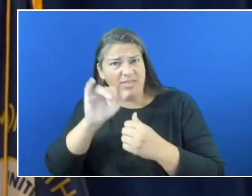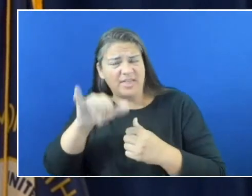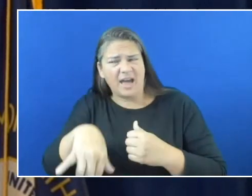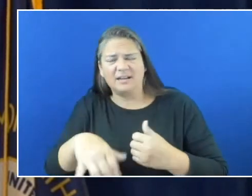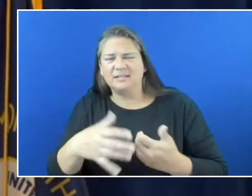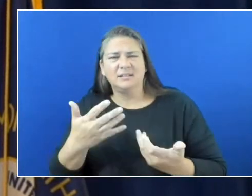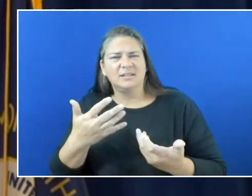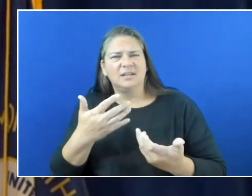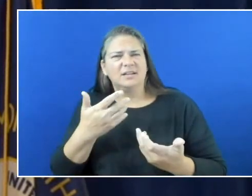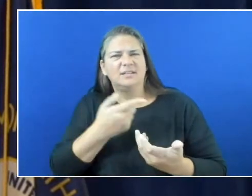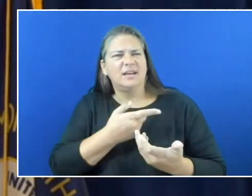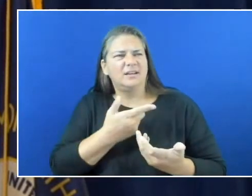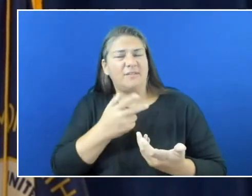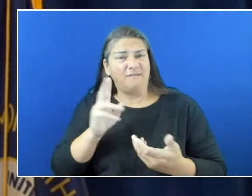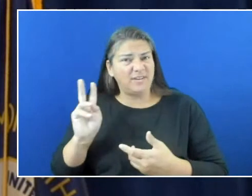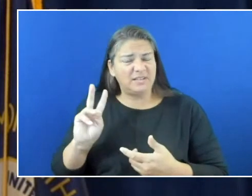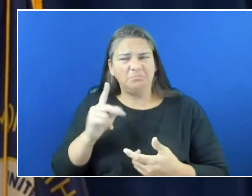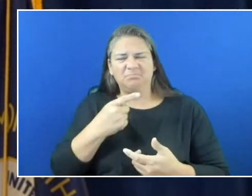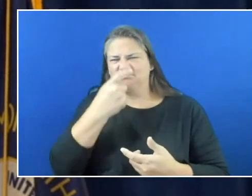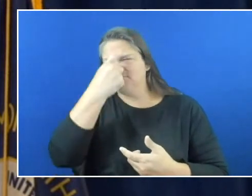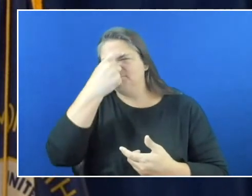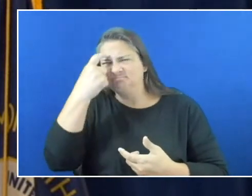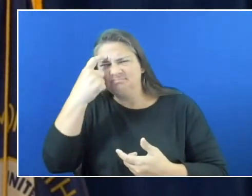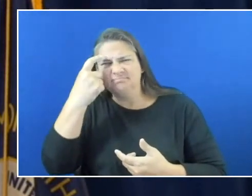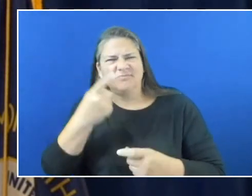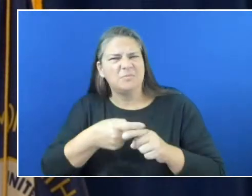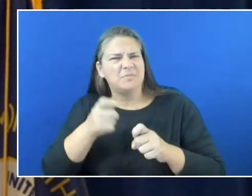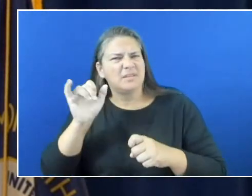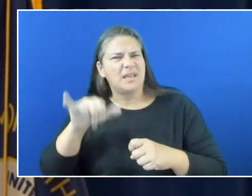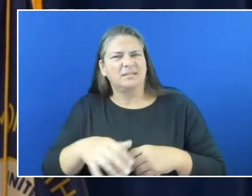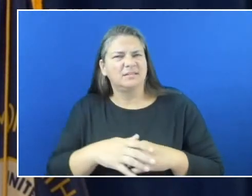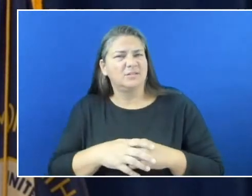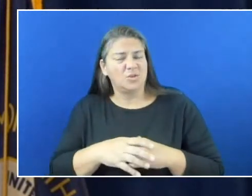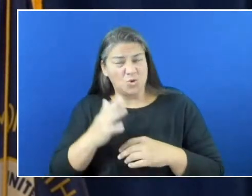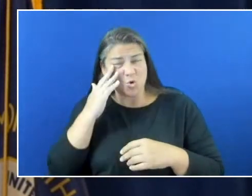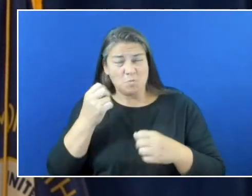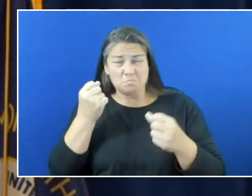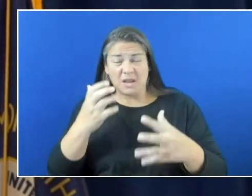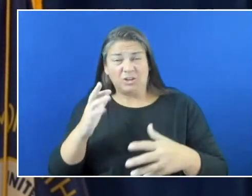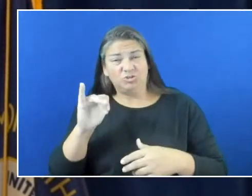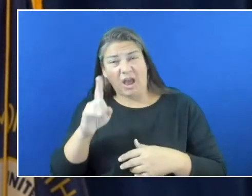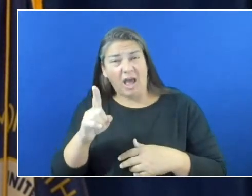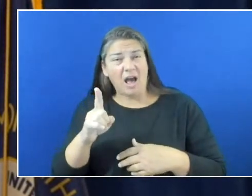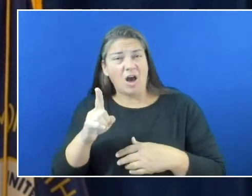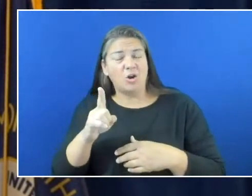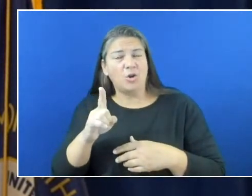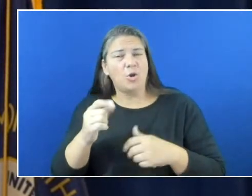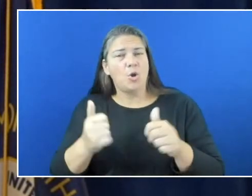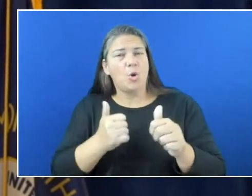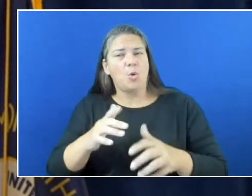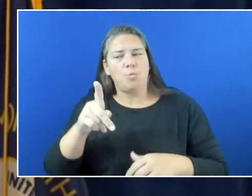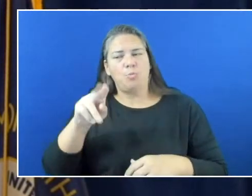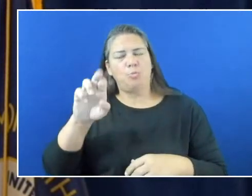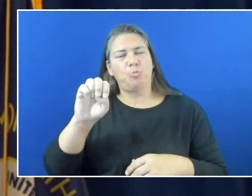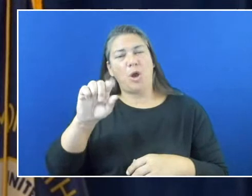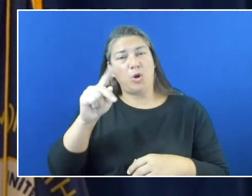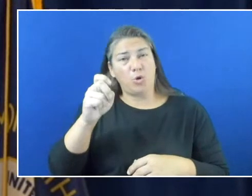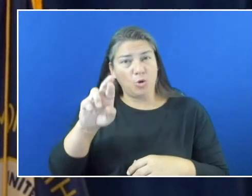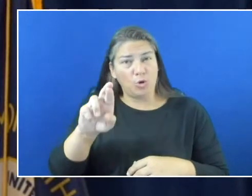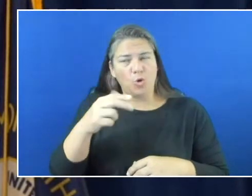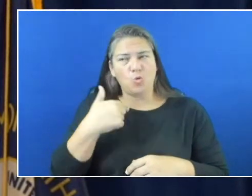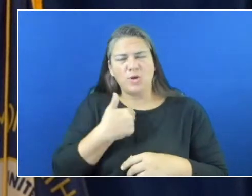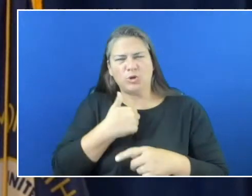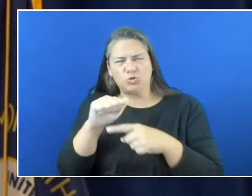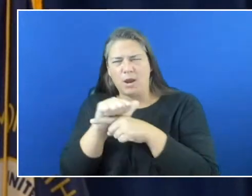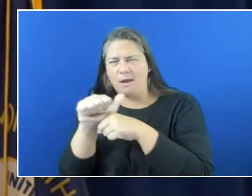to. We arrested a record number of child predators. We trained thousands of people on how to recognize human trafficking and what their duty